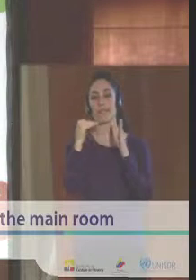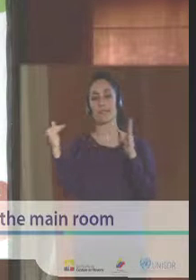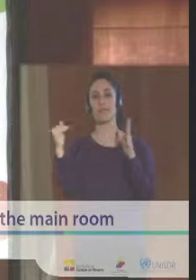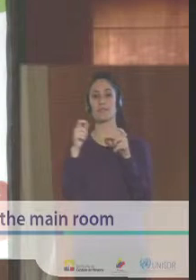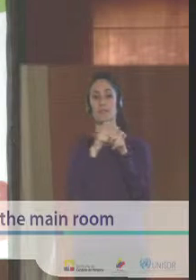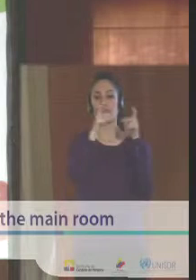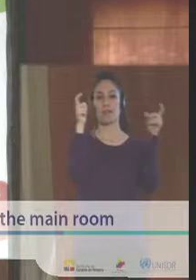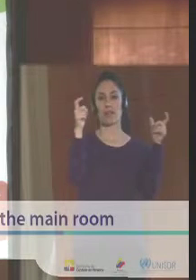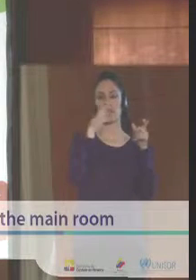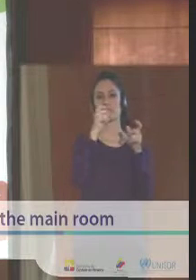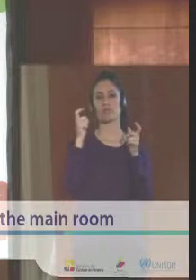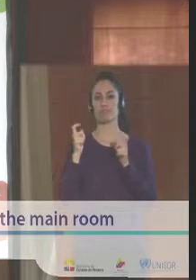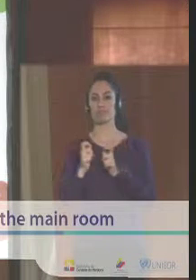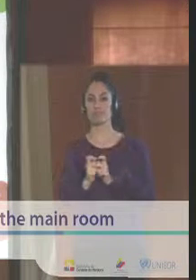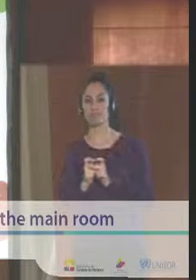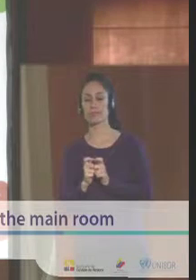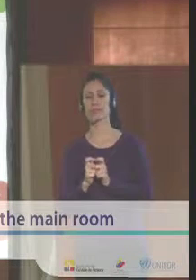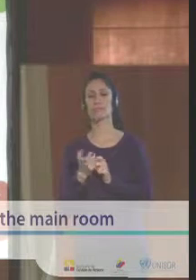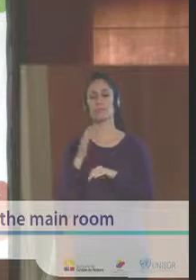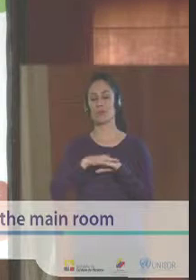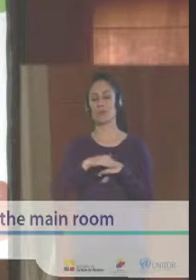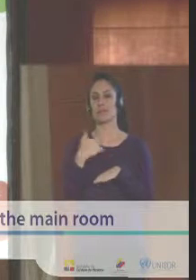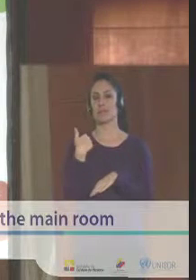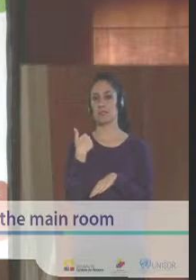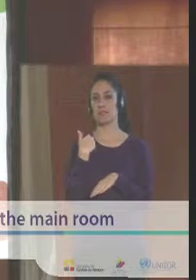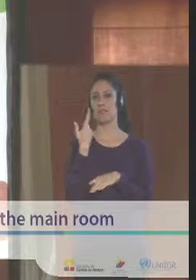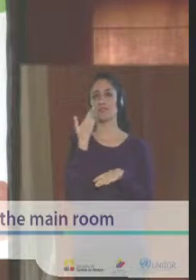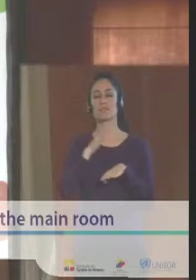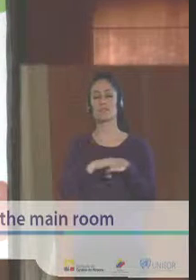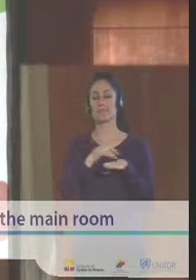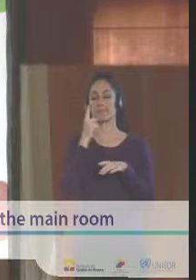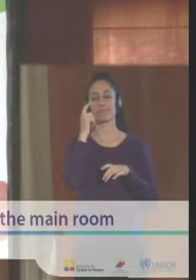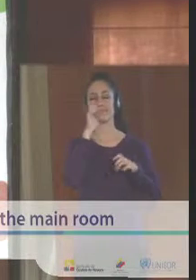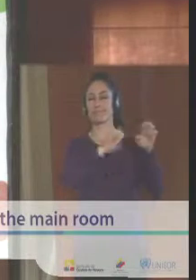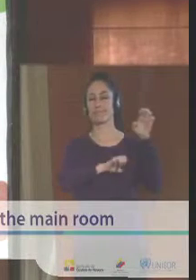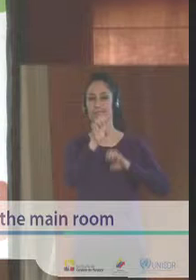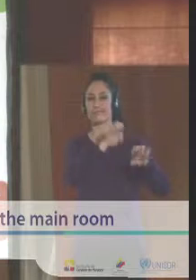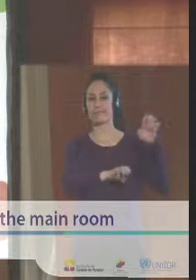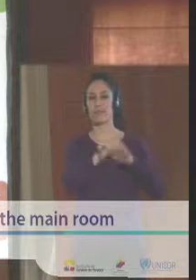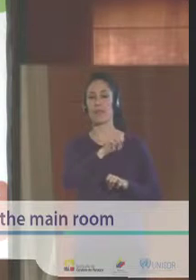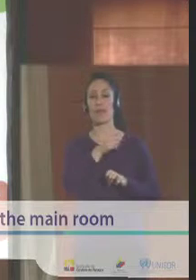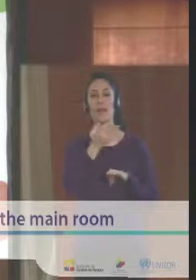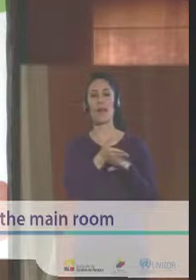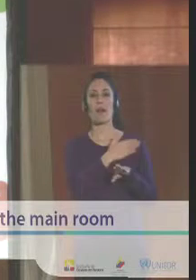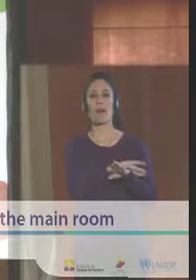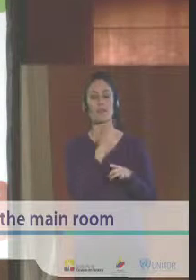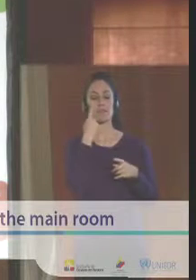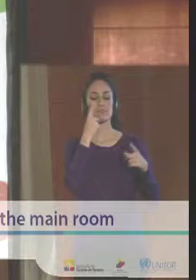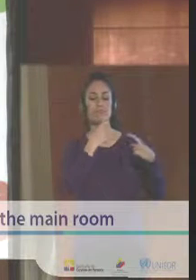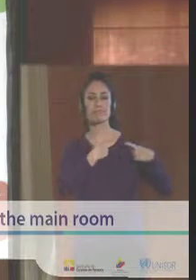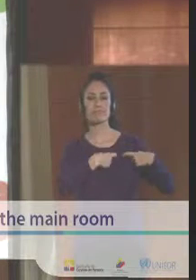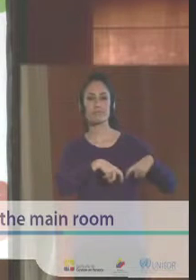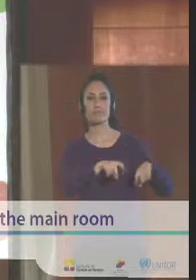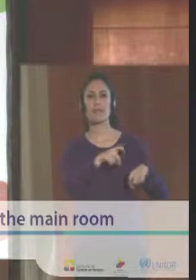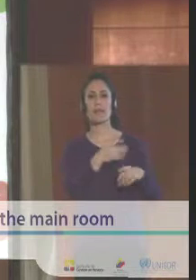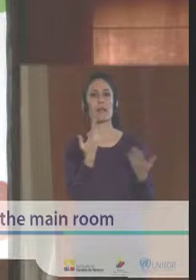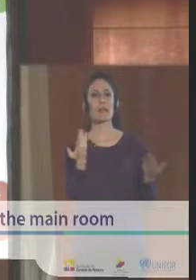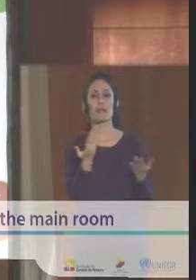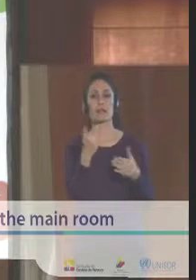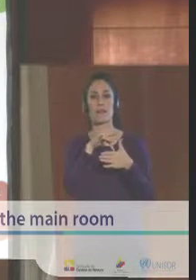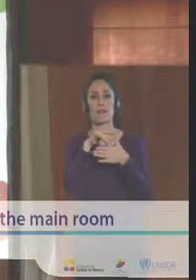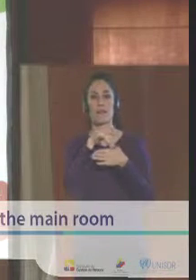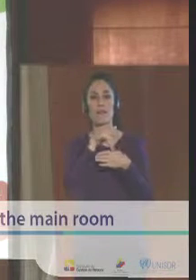actions that take place at the macro and micro level, and that entail, for example, in diagnosis, the